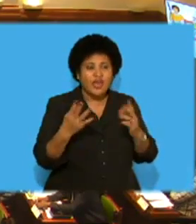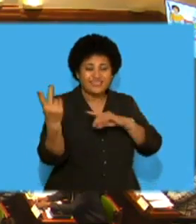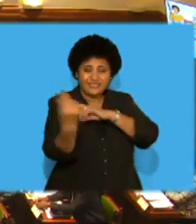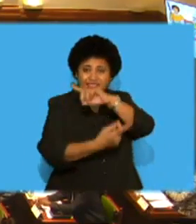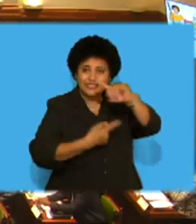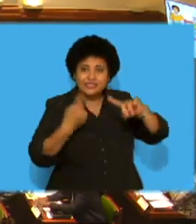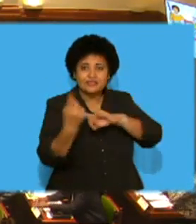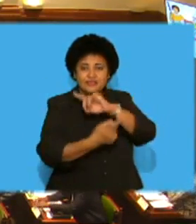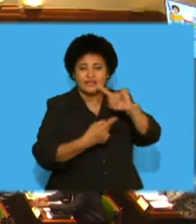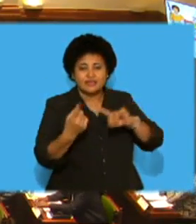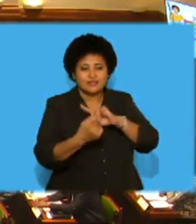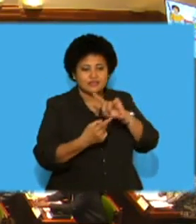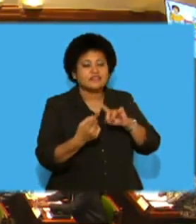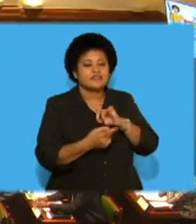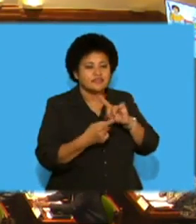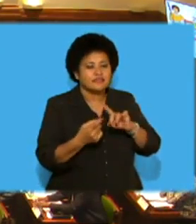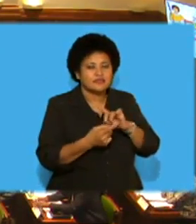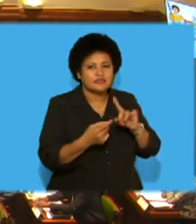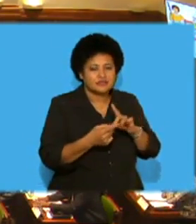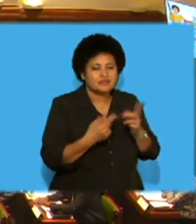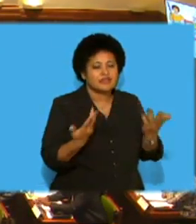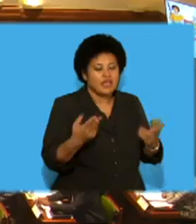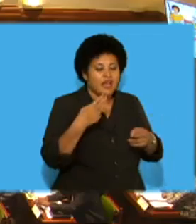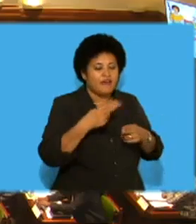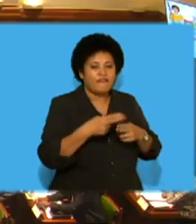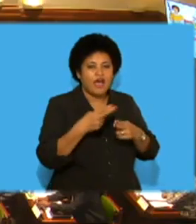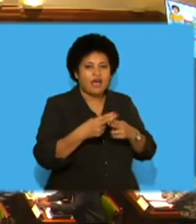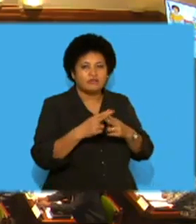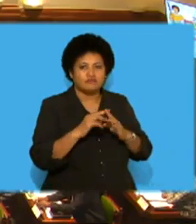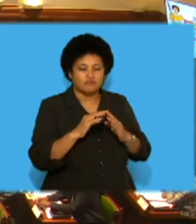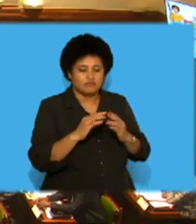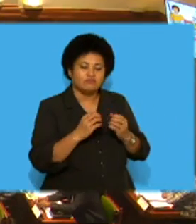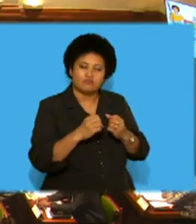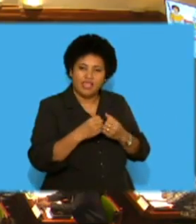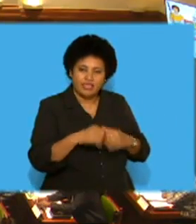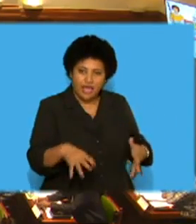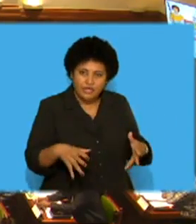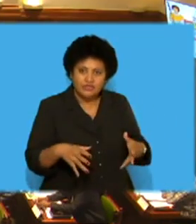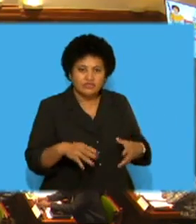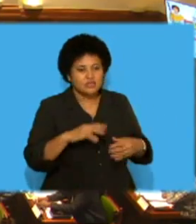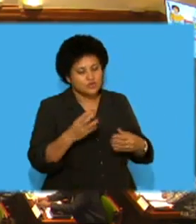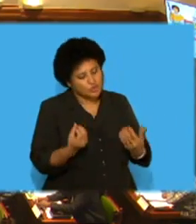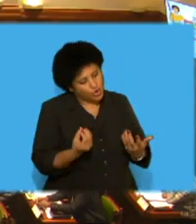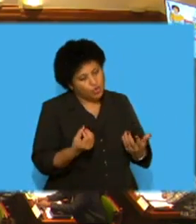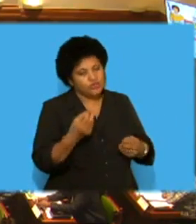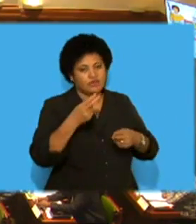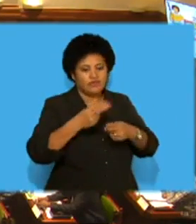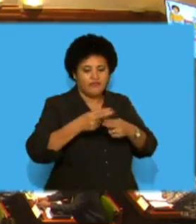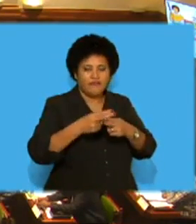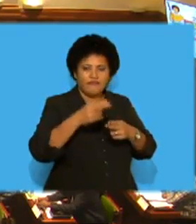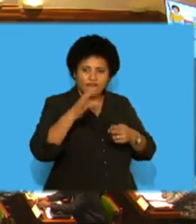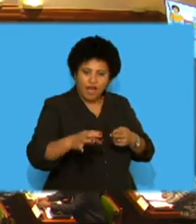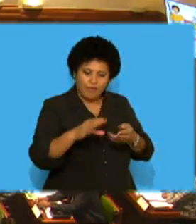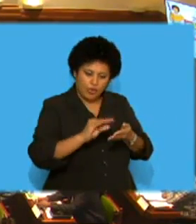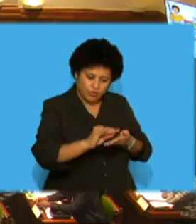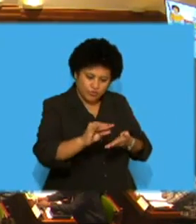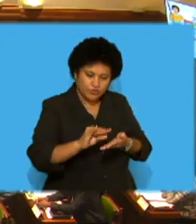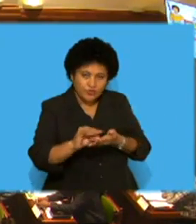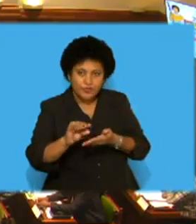it is likely if the farms are damaged that cane farmers will be compensated or they have some sort of